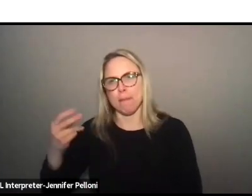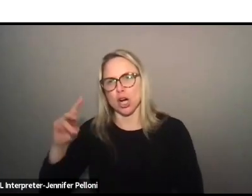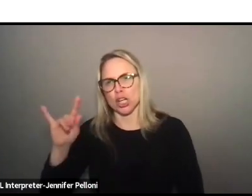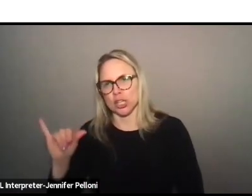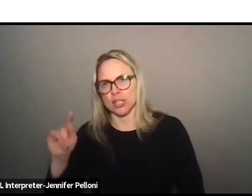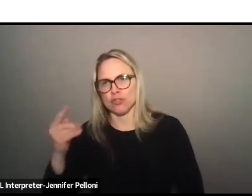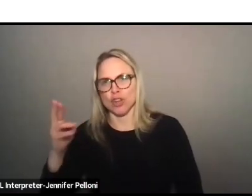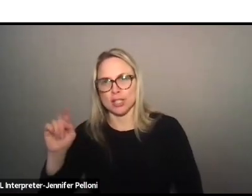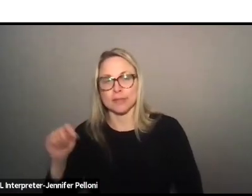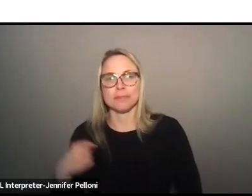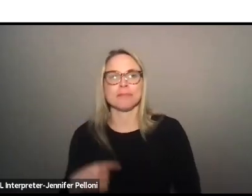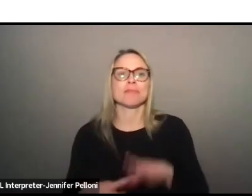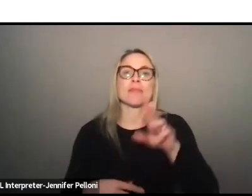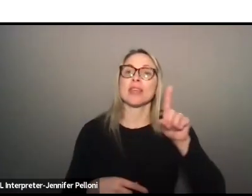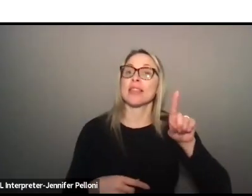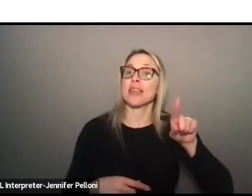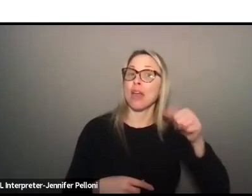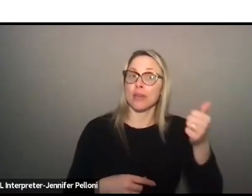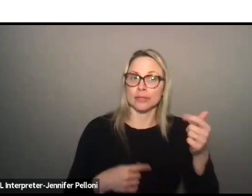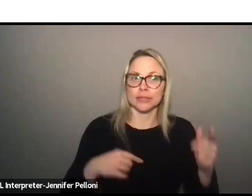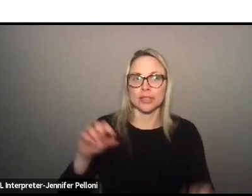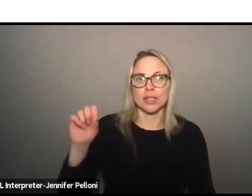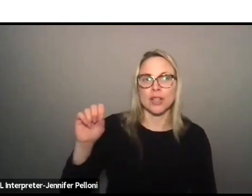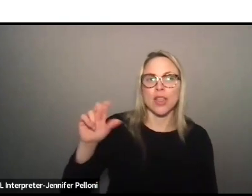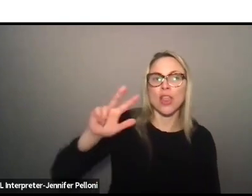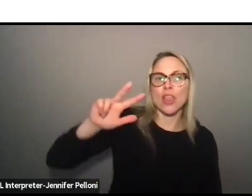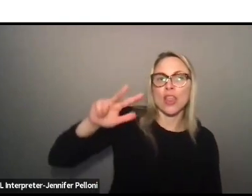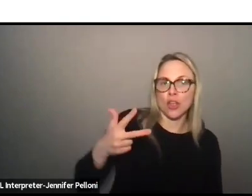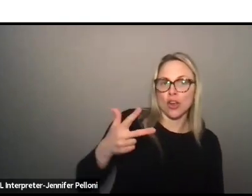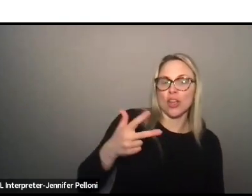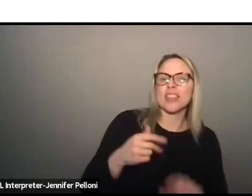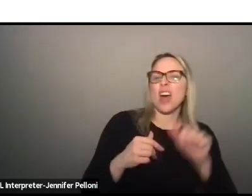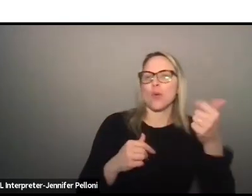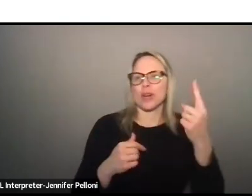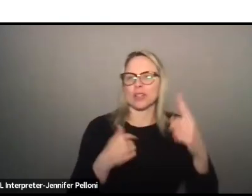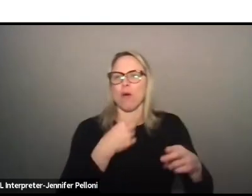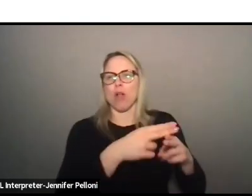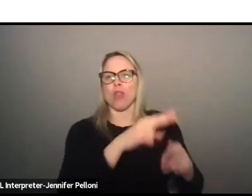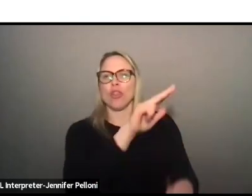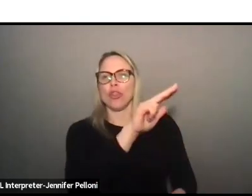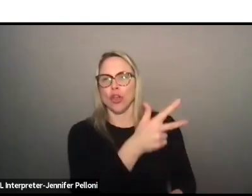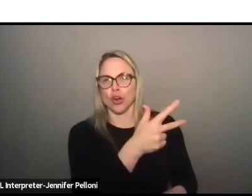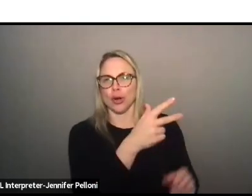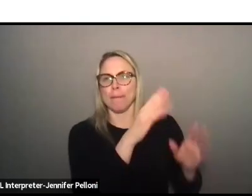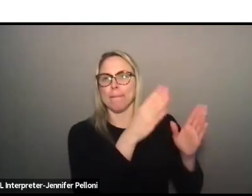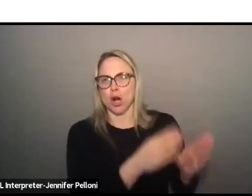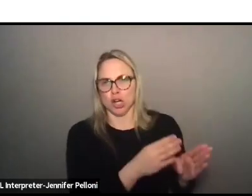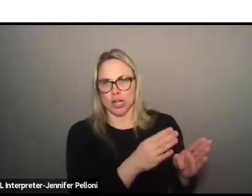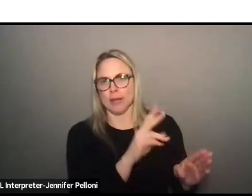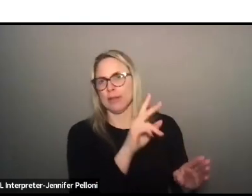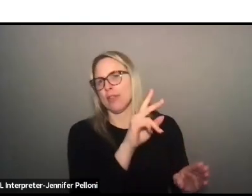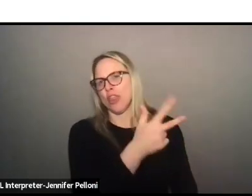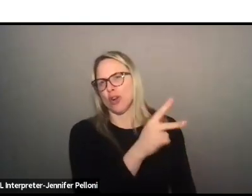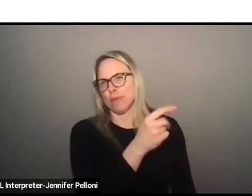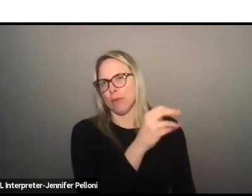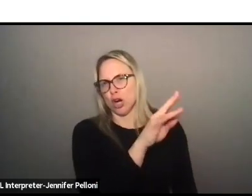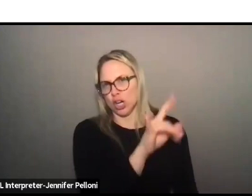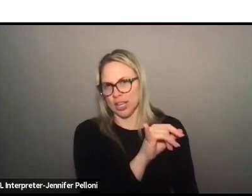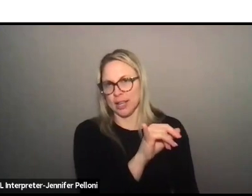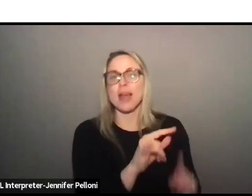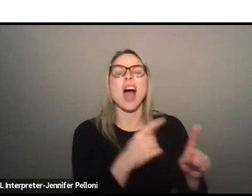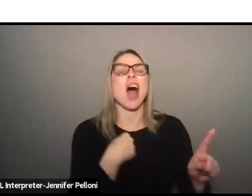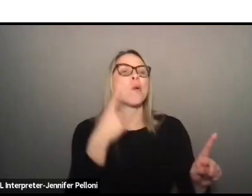pool trust is the Shared Horizons third party community trust. That's the trust that I would guess